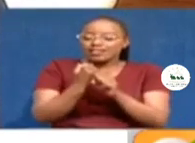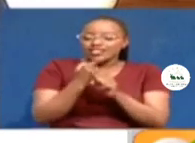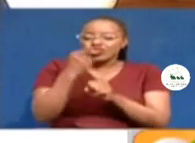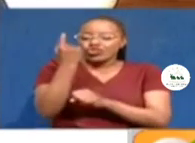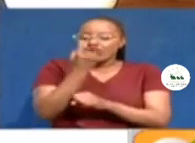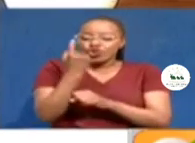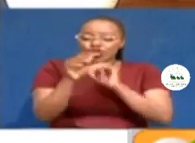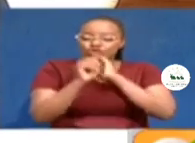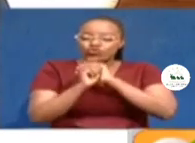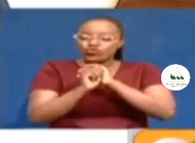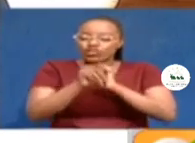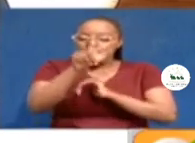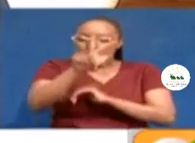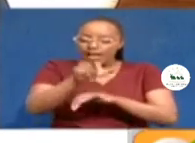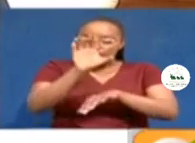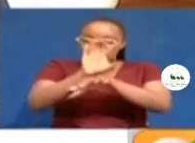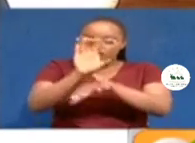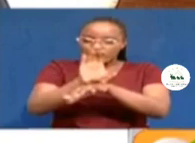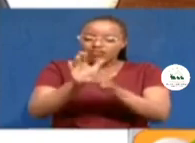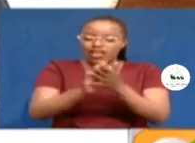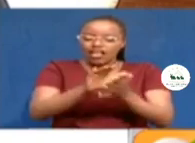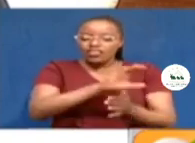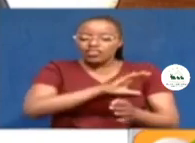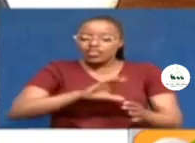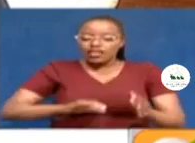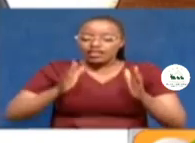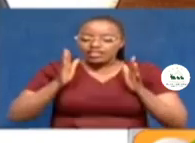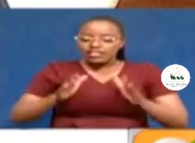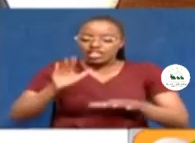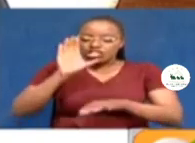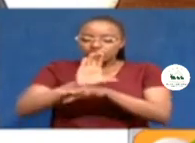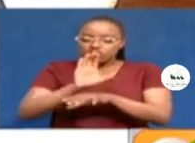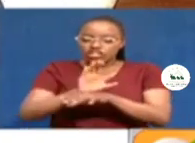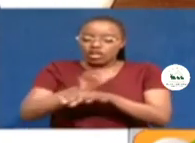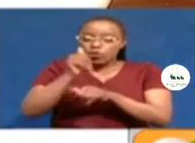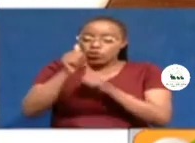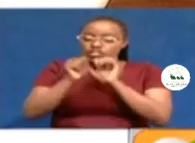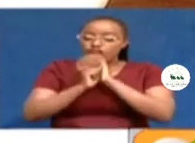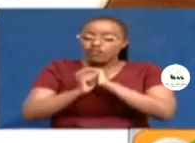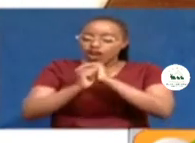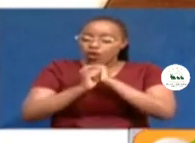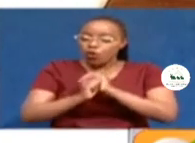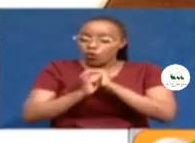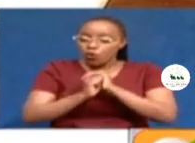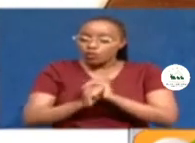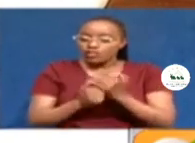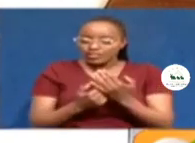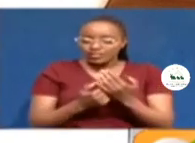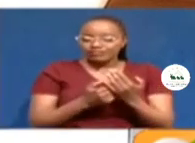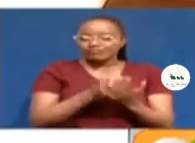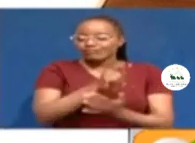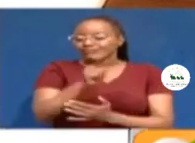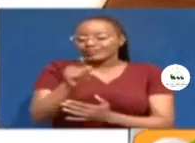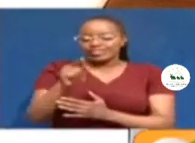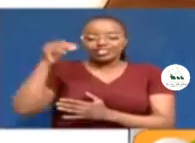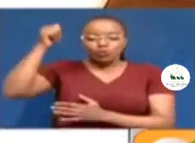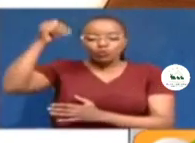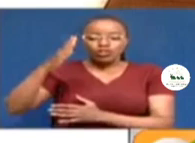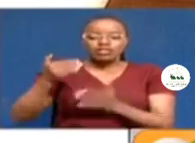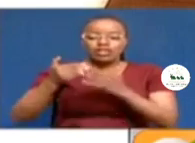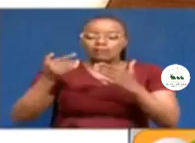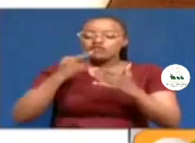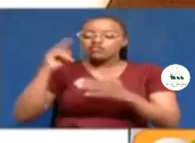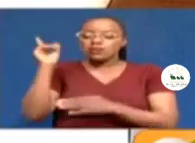is a church, particularly the Christian churches, that are worshiping Latter-day Baals. And as he